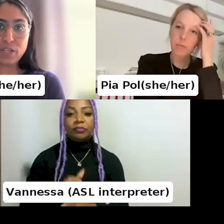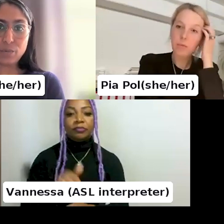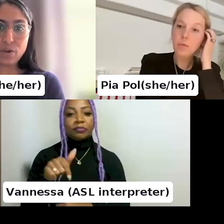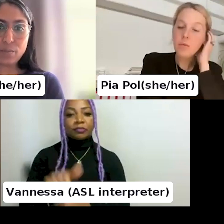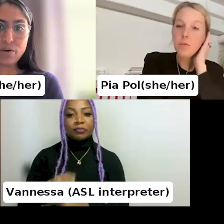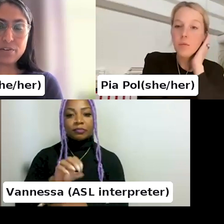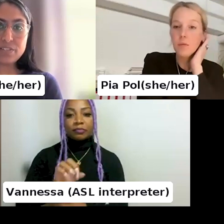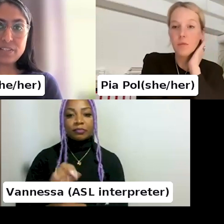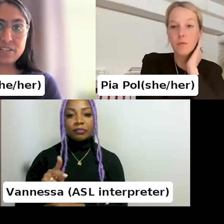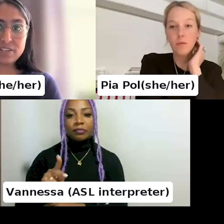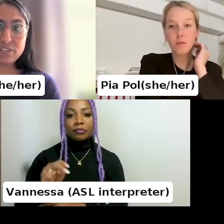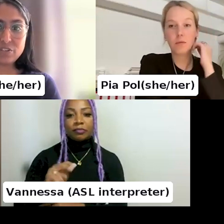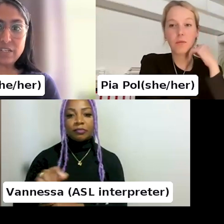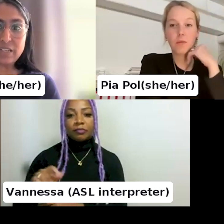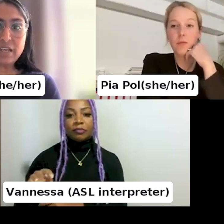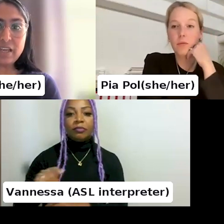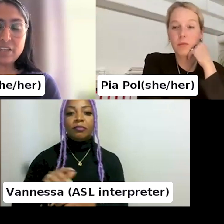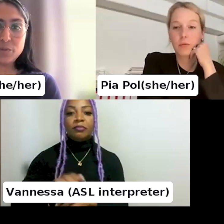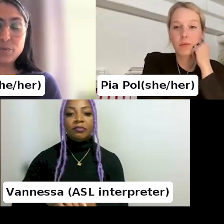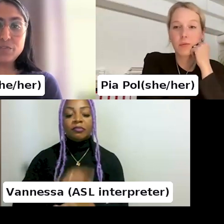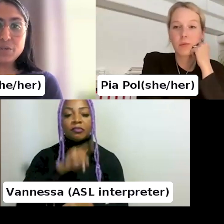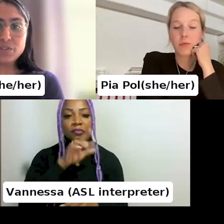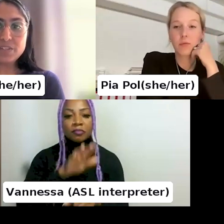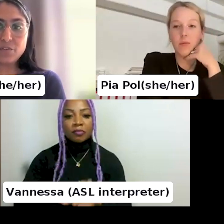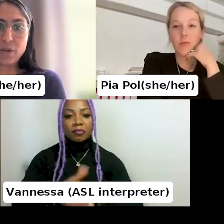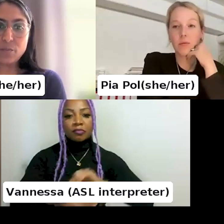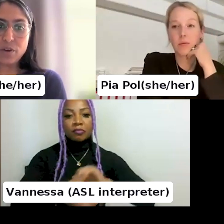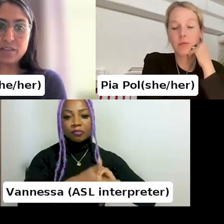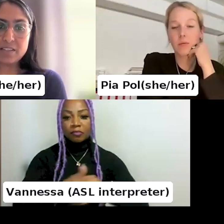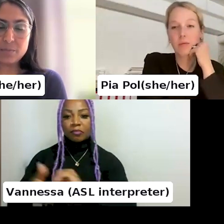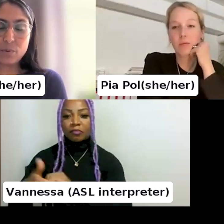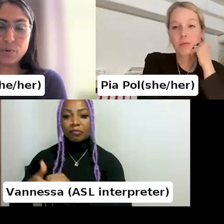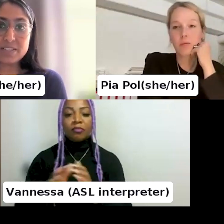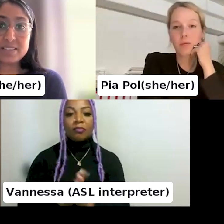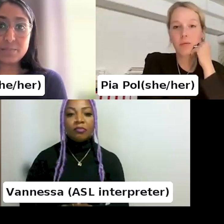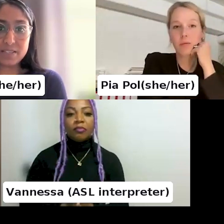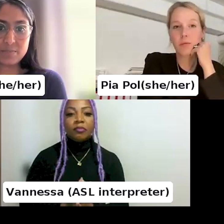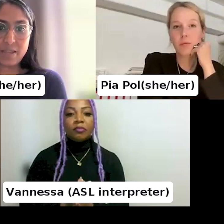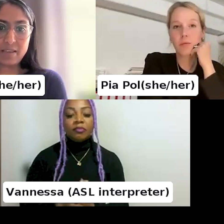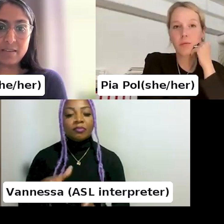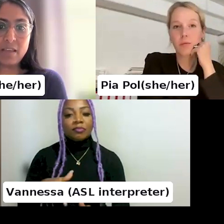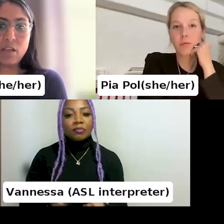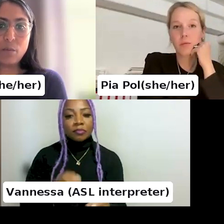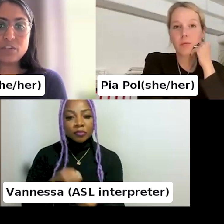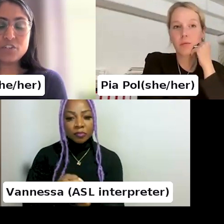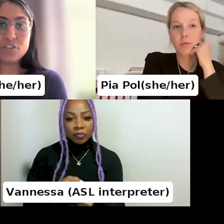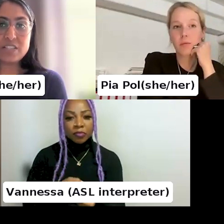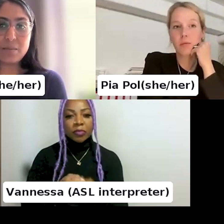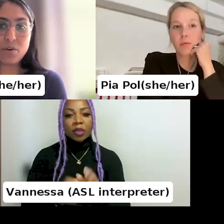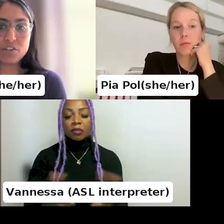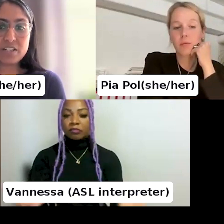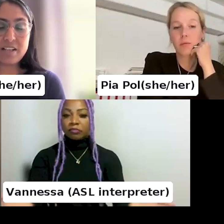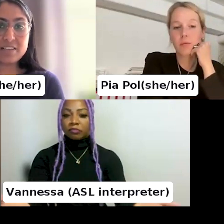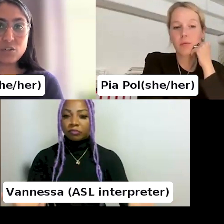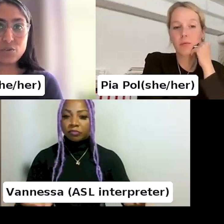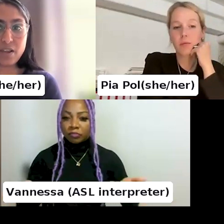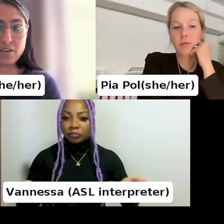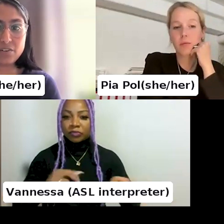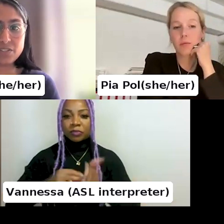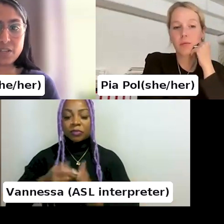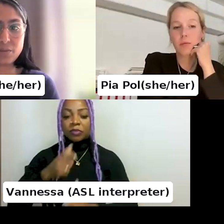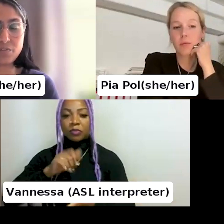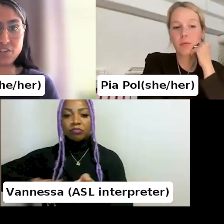committed to working with our partners in the industry as we move towards a framework that supports space making, which ensures that marginalized